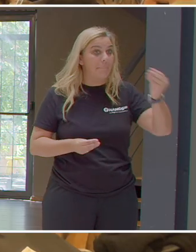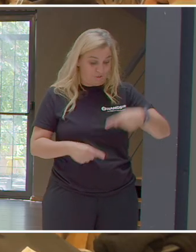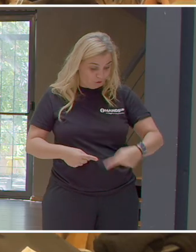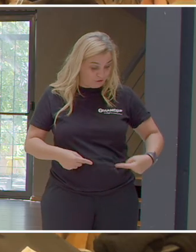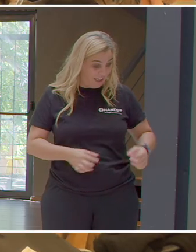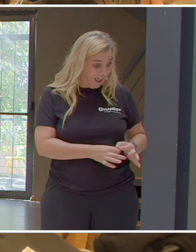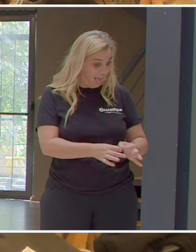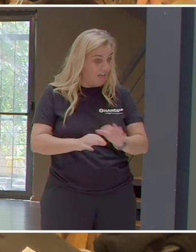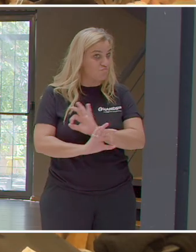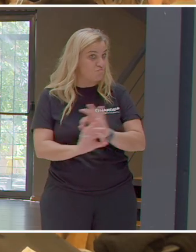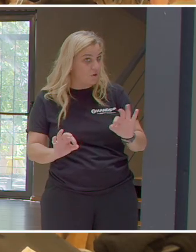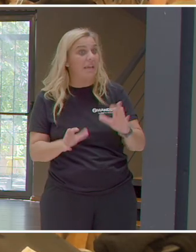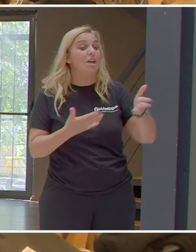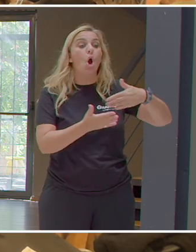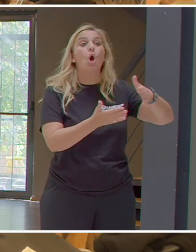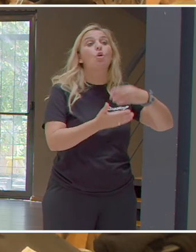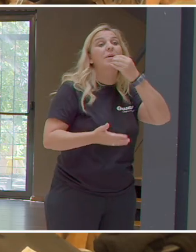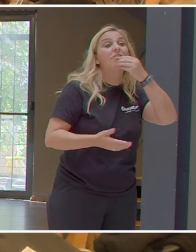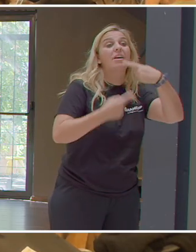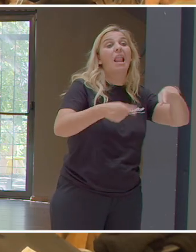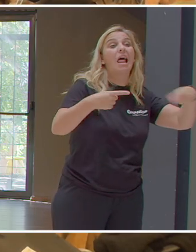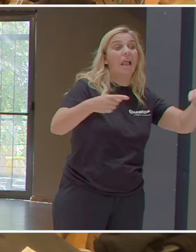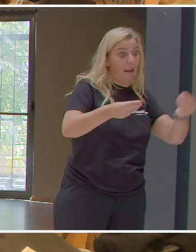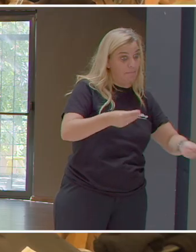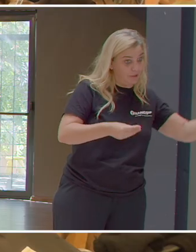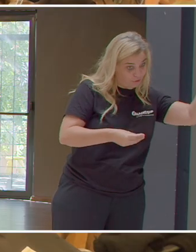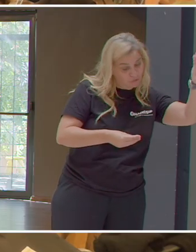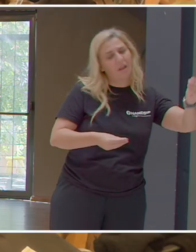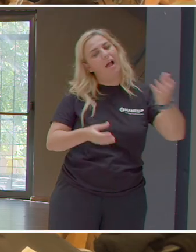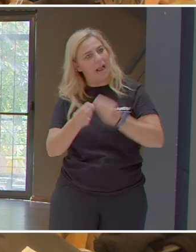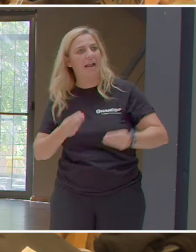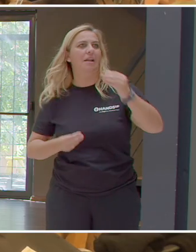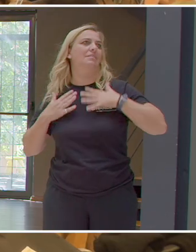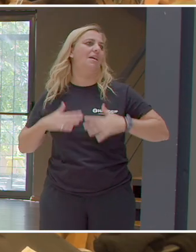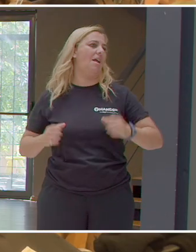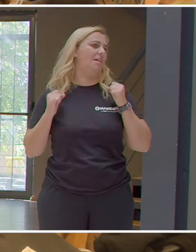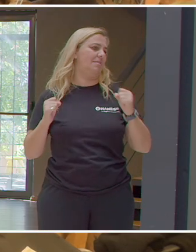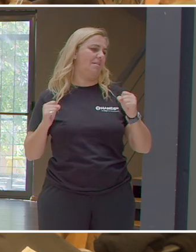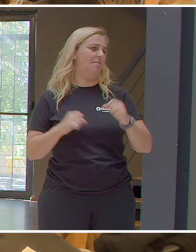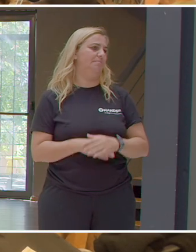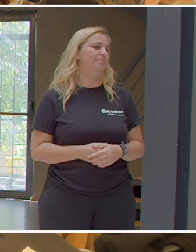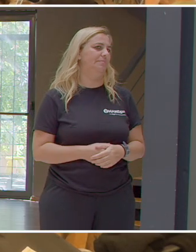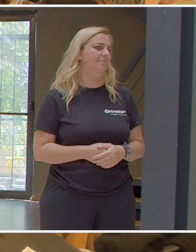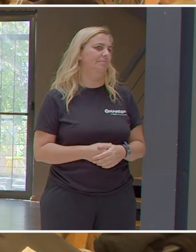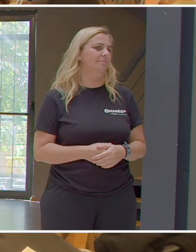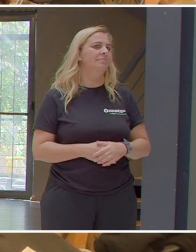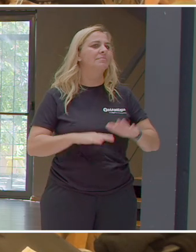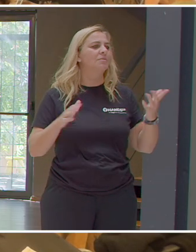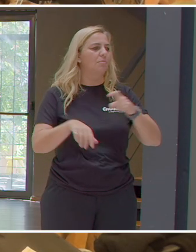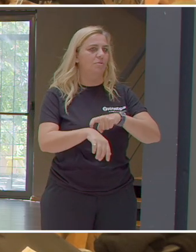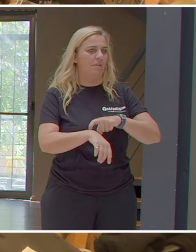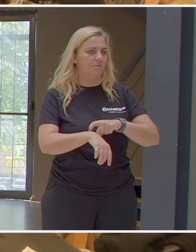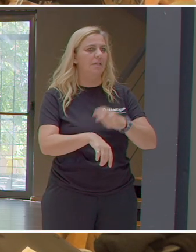you can find, and the more different vegetables you eat, the healthier you are overall. So people eating 30